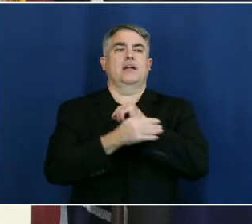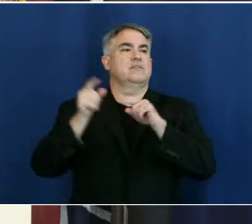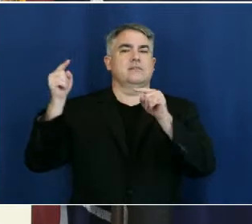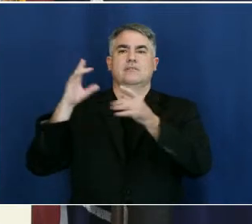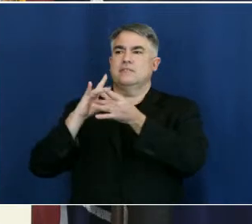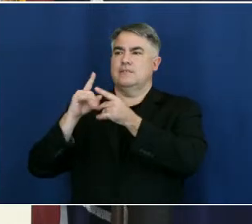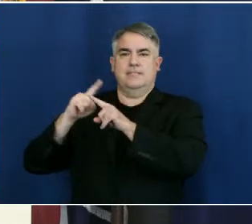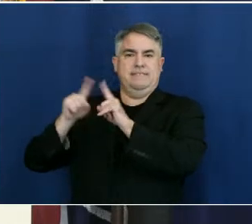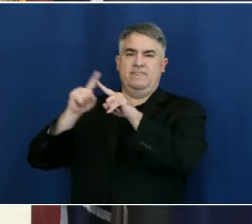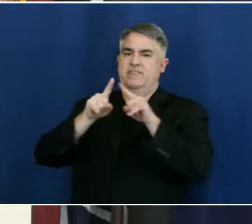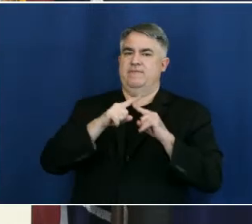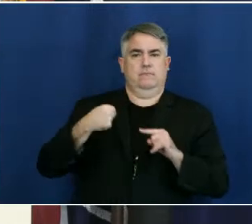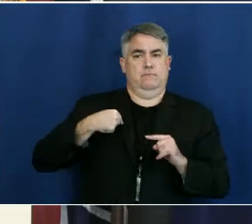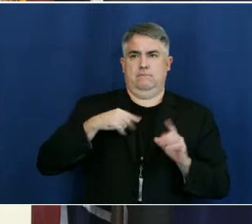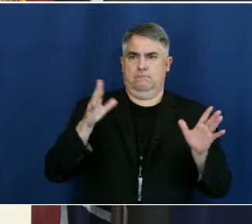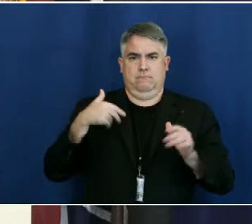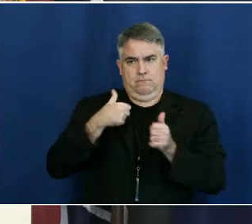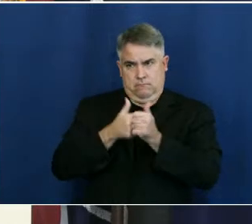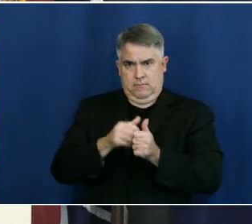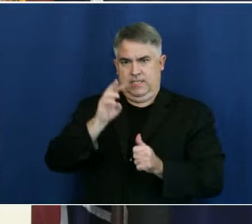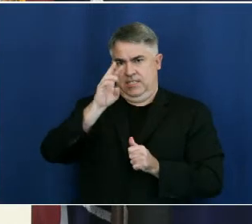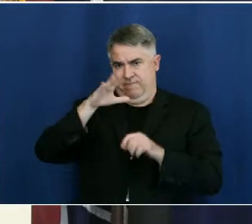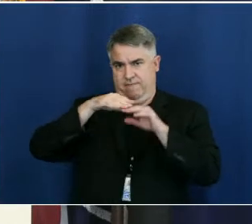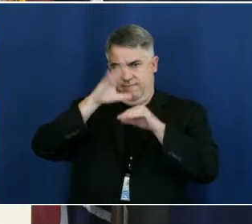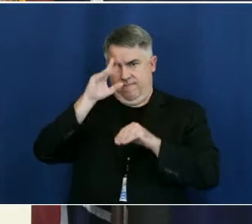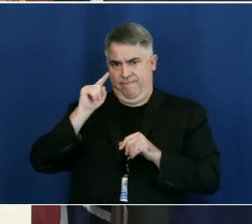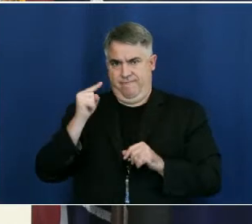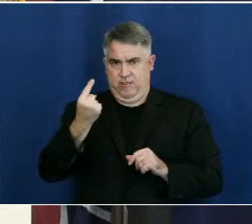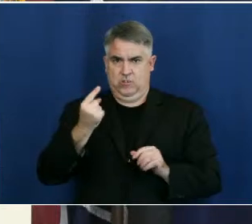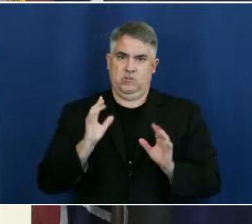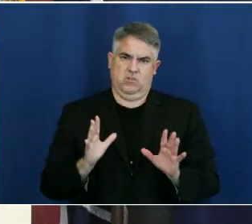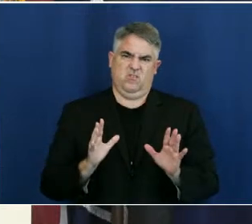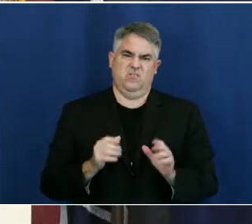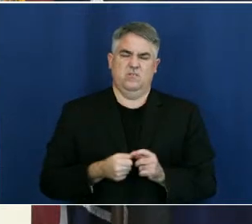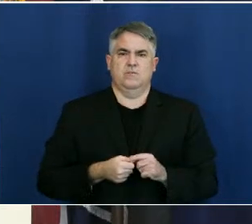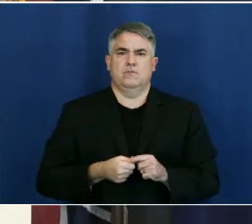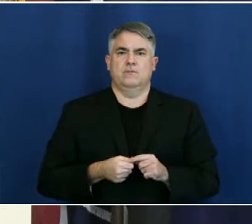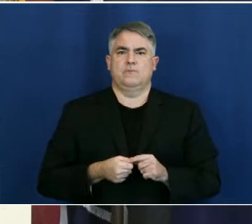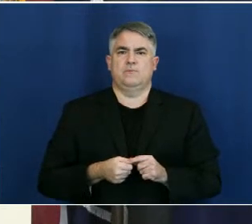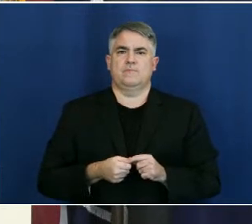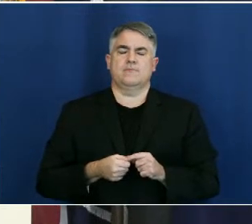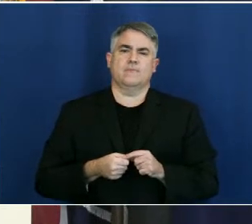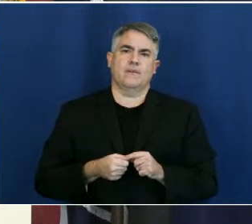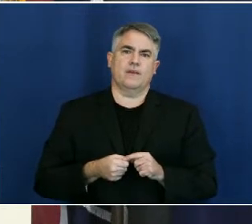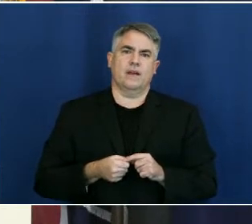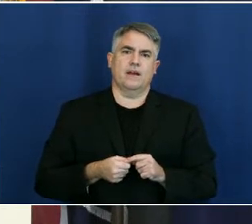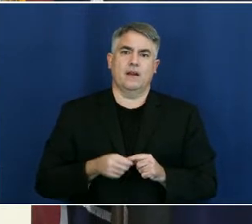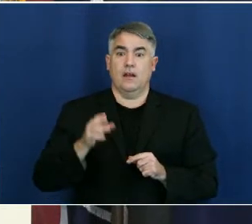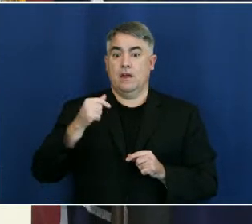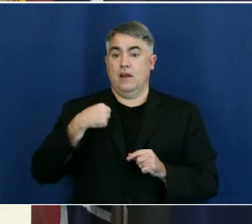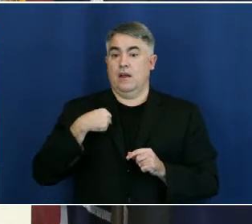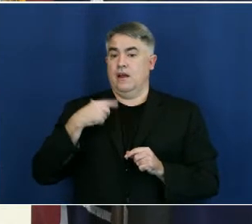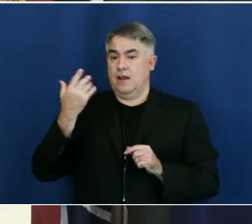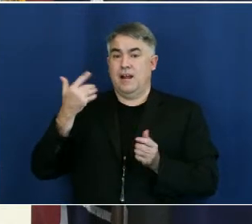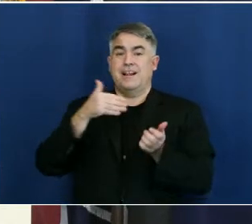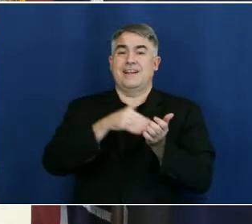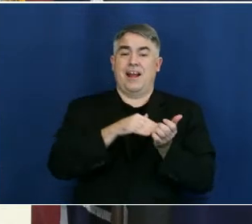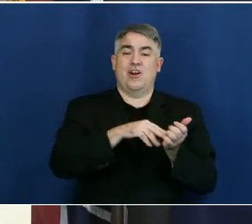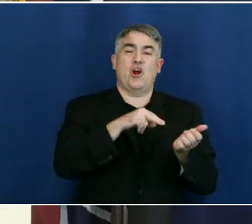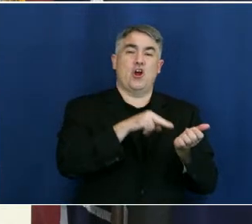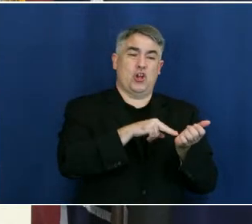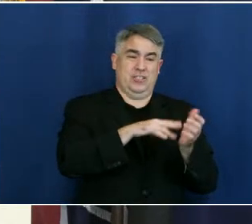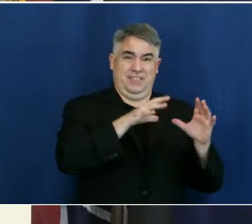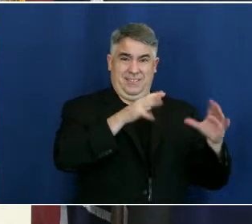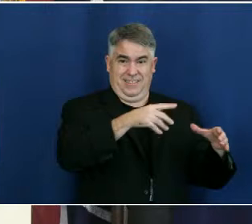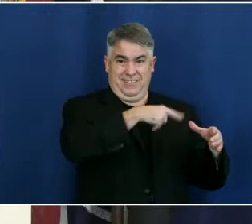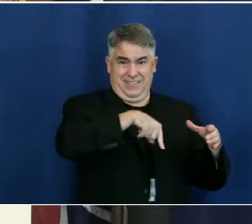the demographic breakdown in large part does reflect the demographics of healthcare workers and seniors in our county. But we want to do